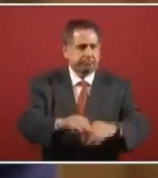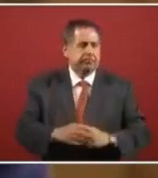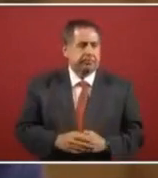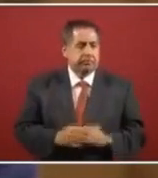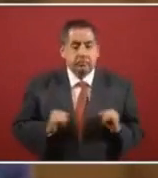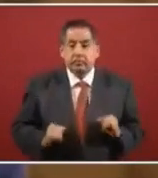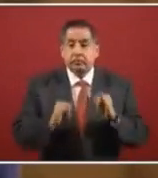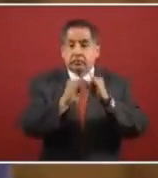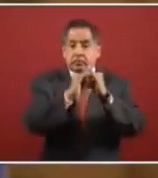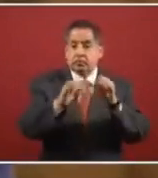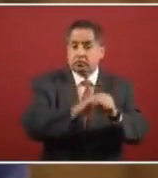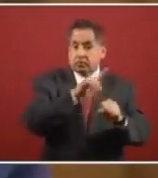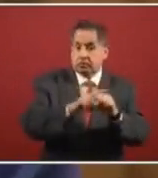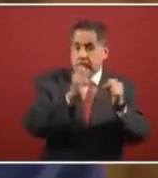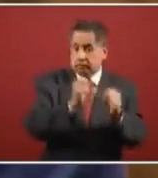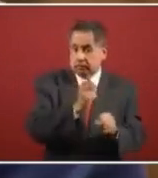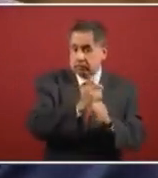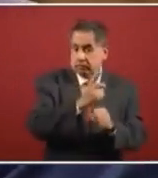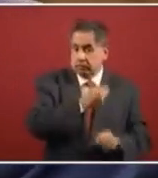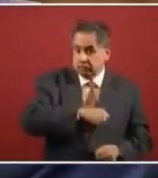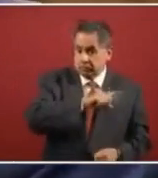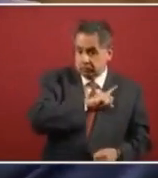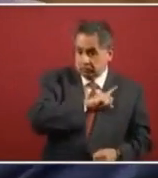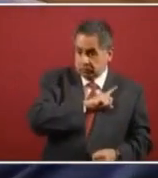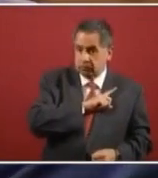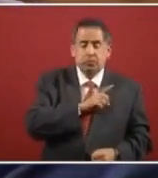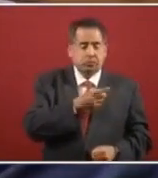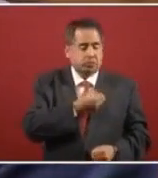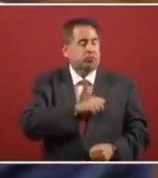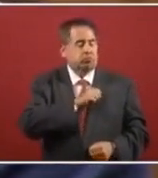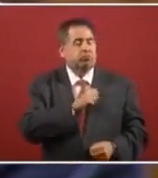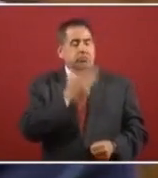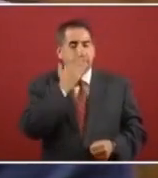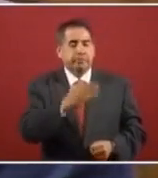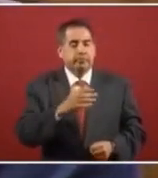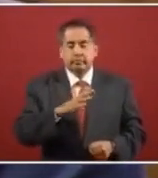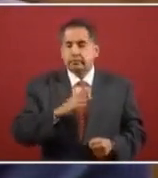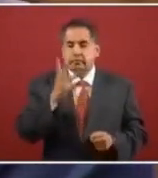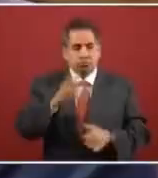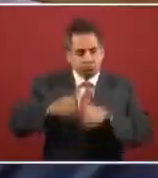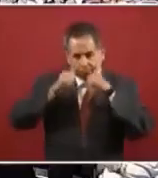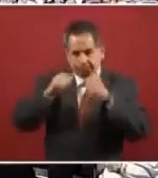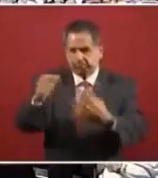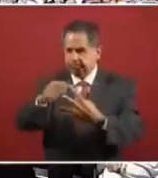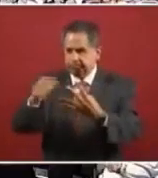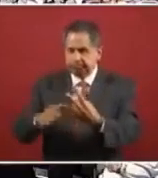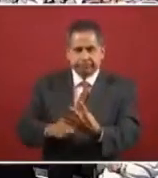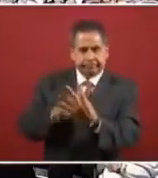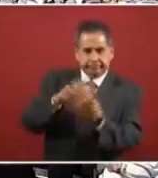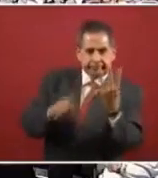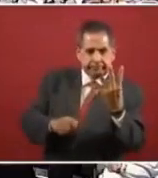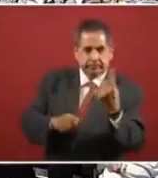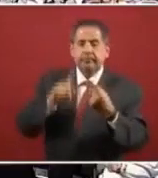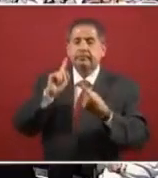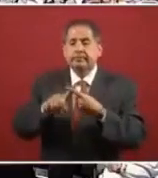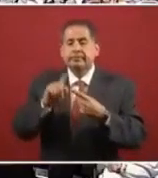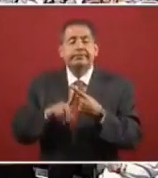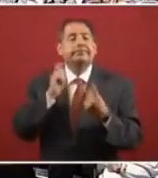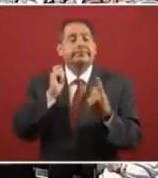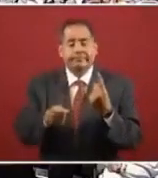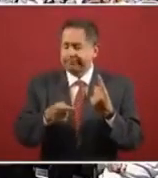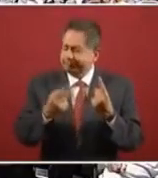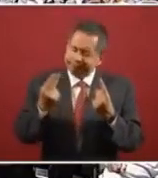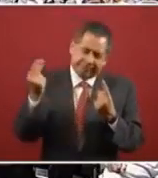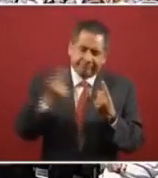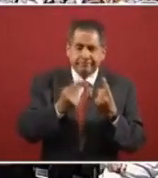National Institute for security is starting to resolve for basic demands that there be